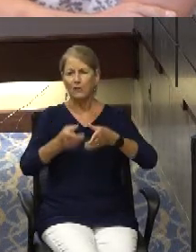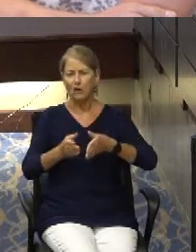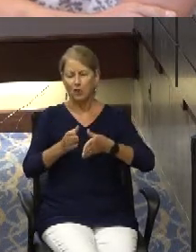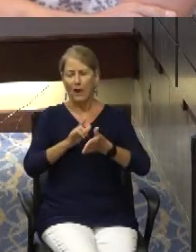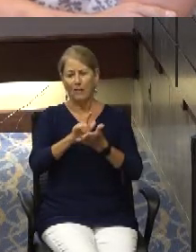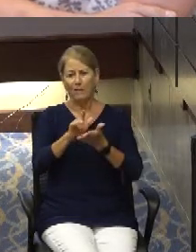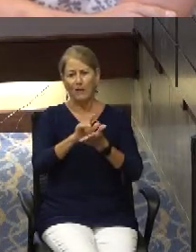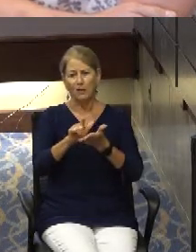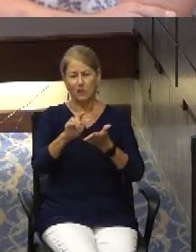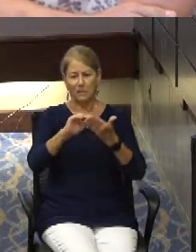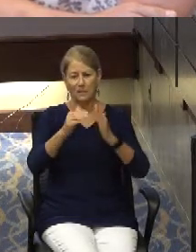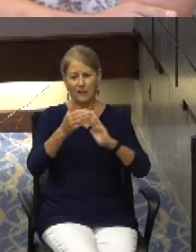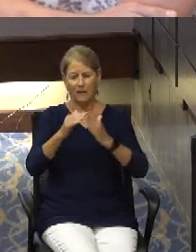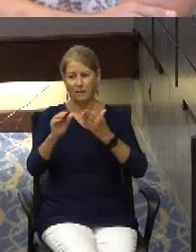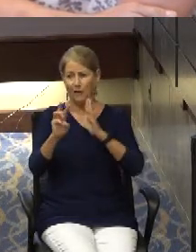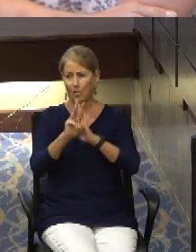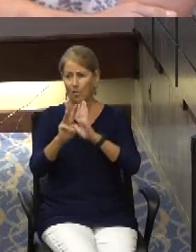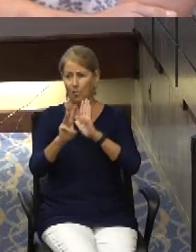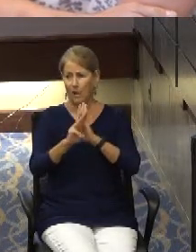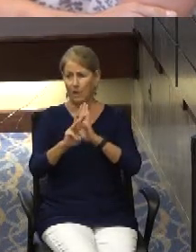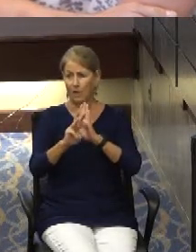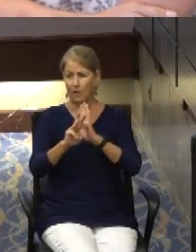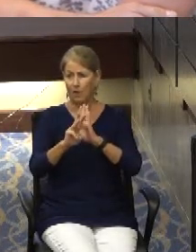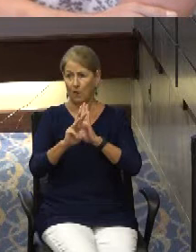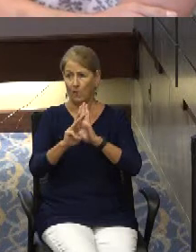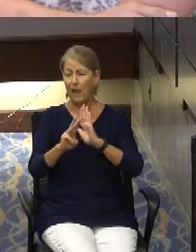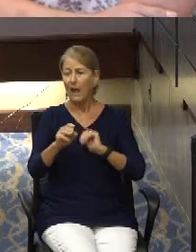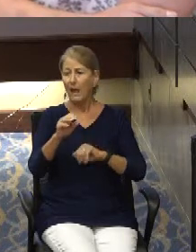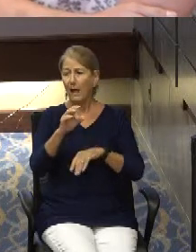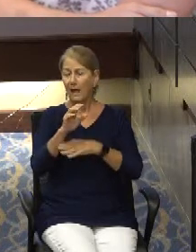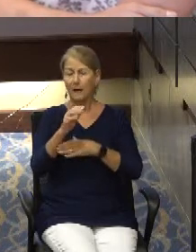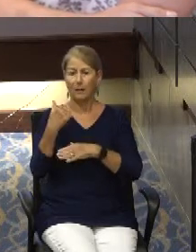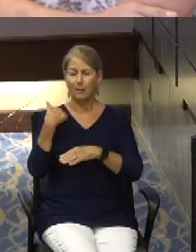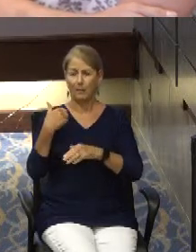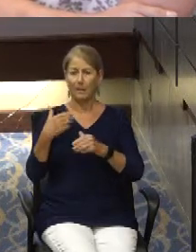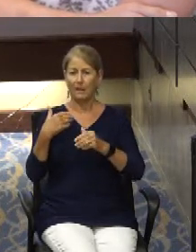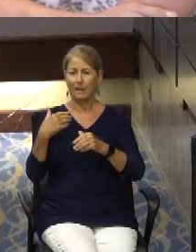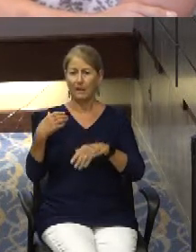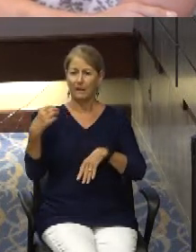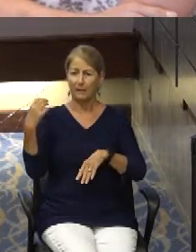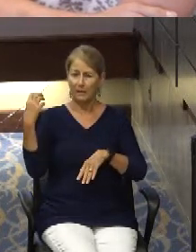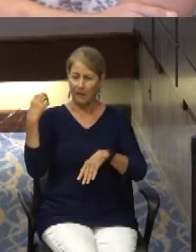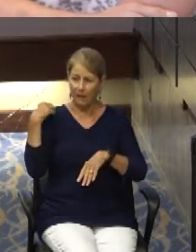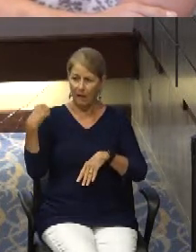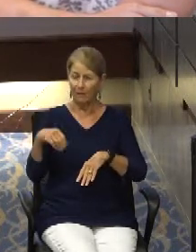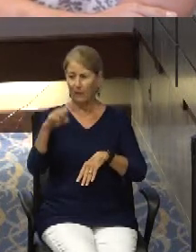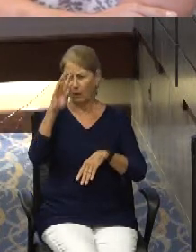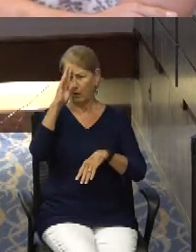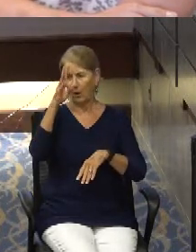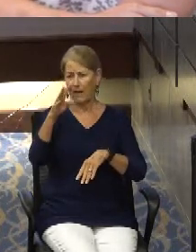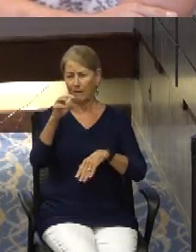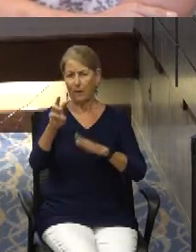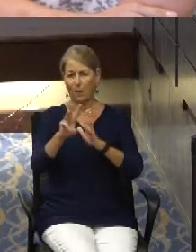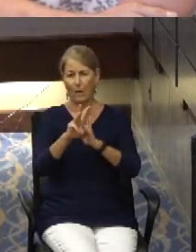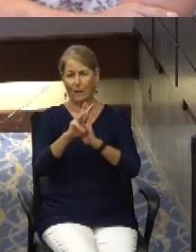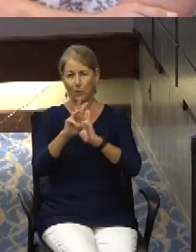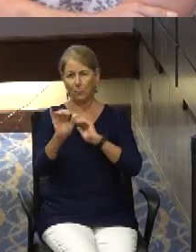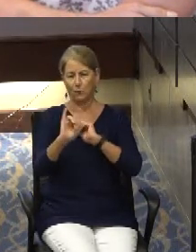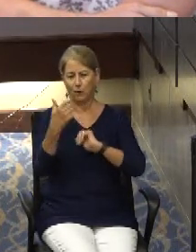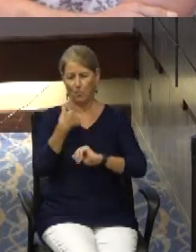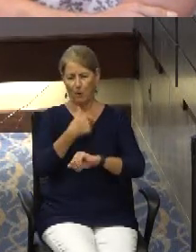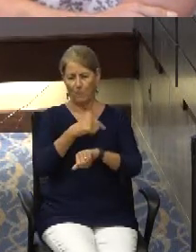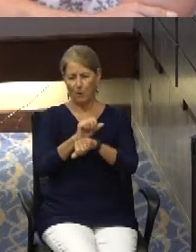I have Amanda Dyer with Creative Waco and Fiona Bond with Creative Waco as well. We have been